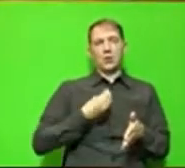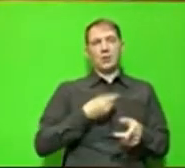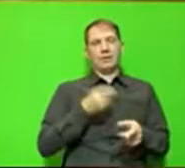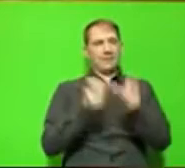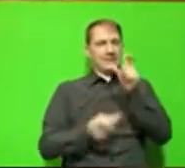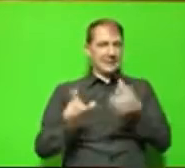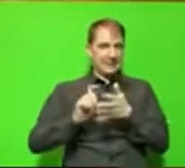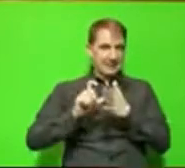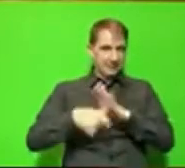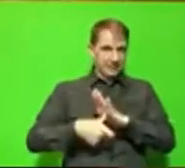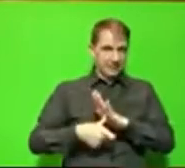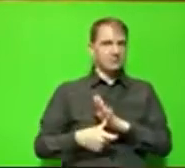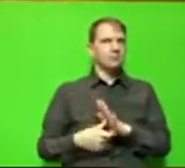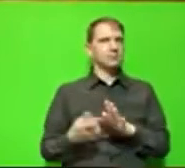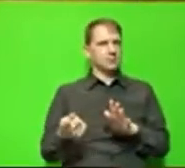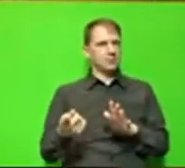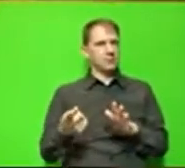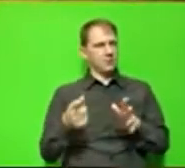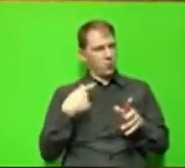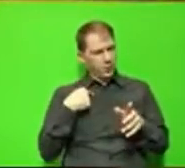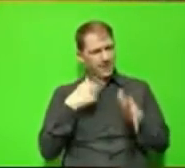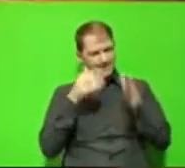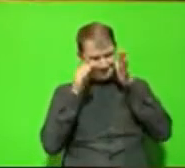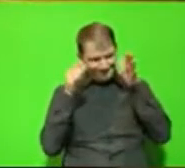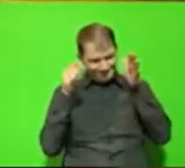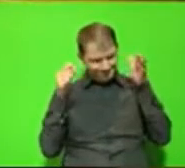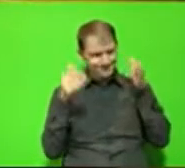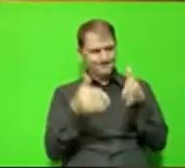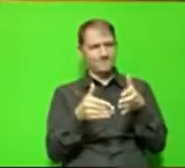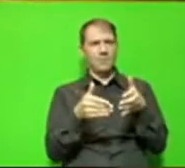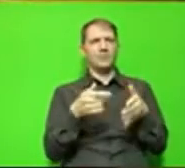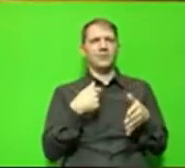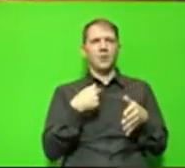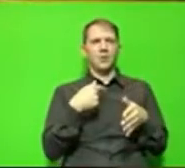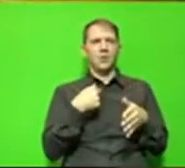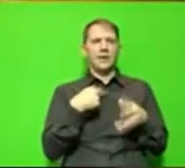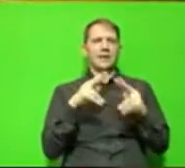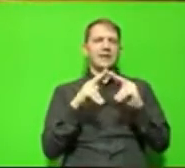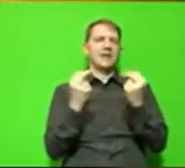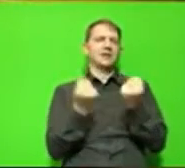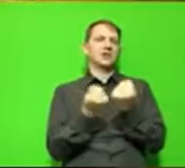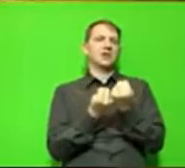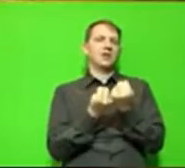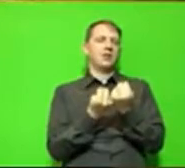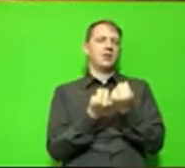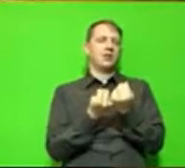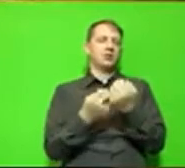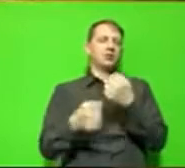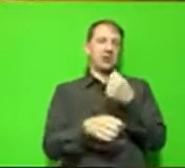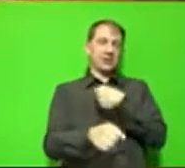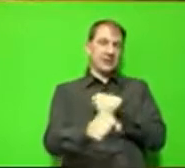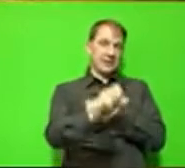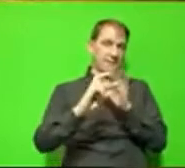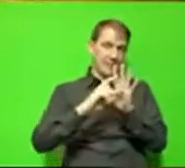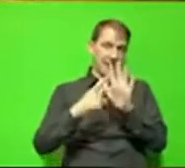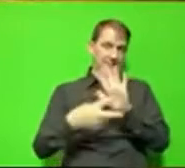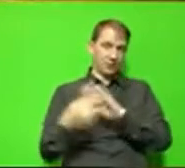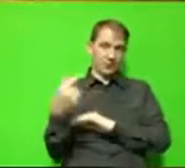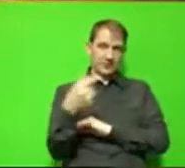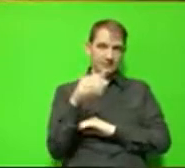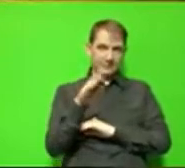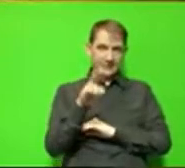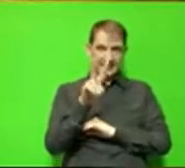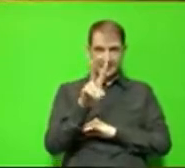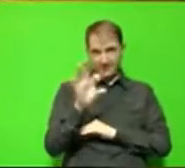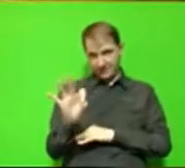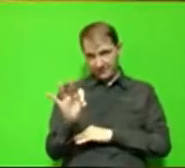this fight into sharp focus. We oversight our national strategic plan on gender-based violence and femicide. We will